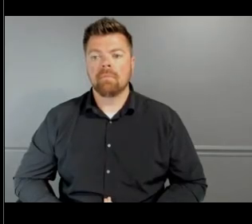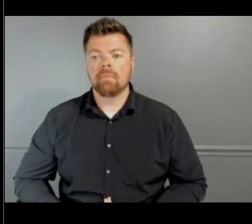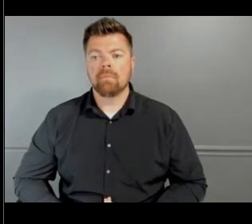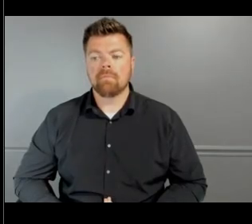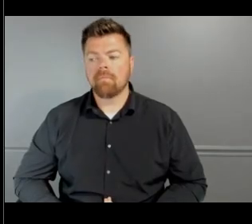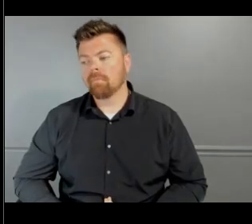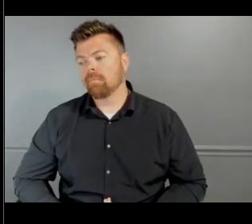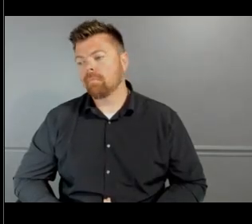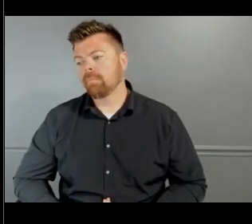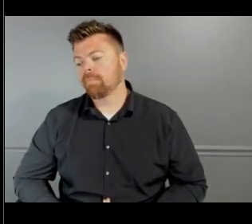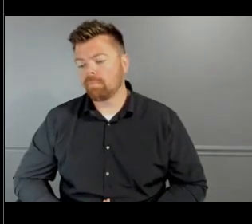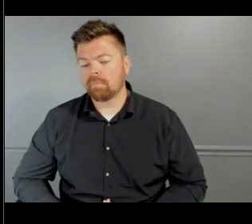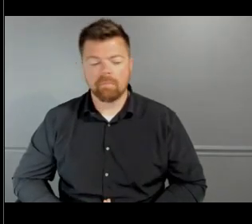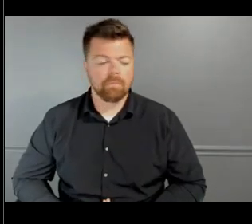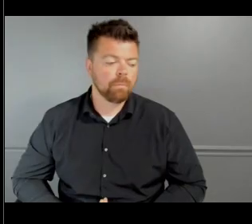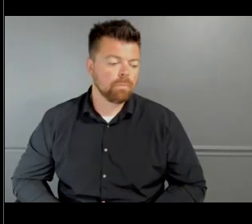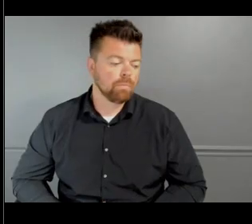Second option is 10.